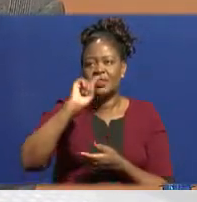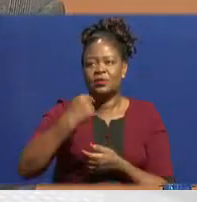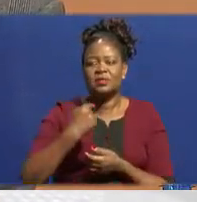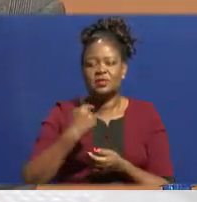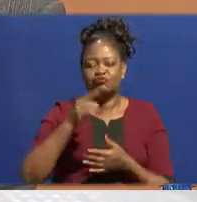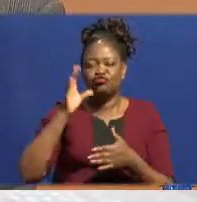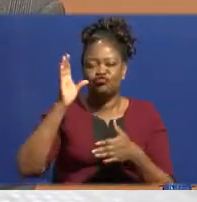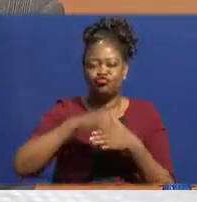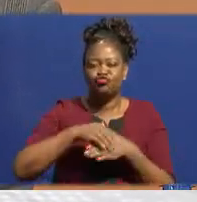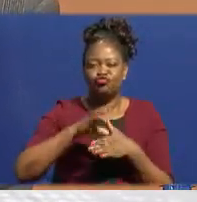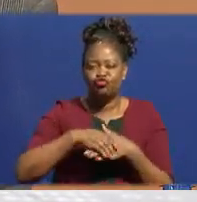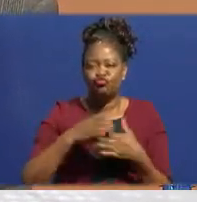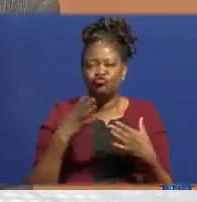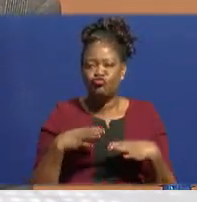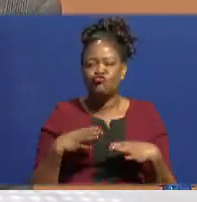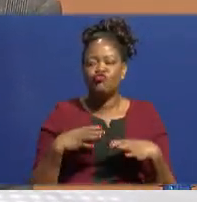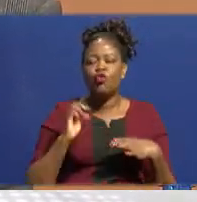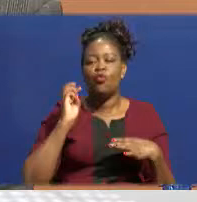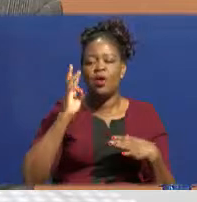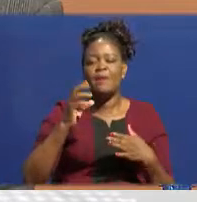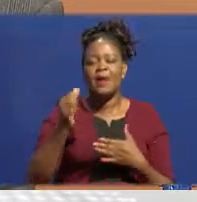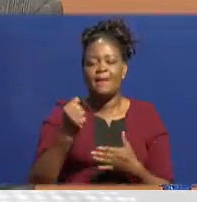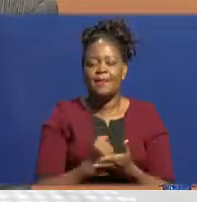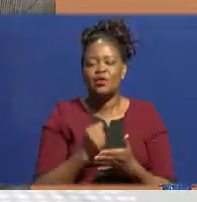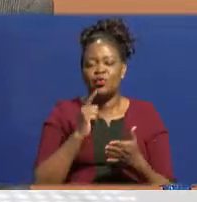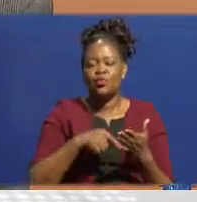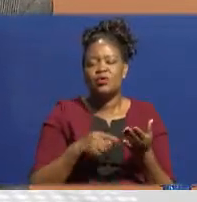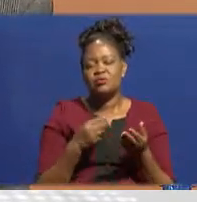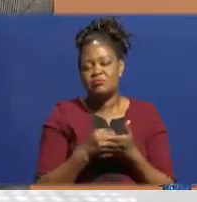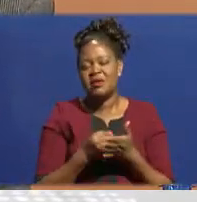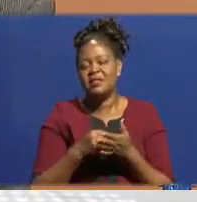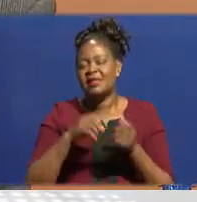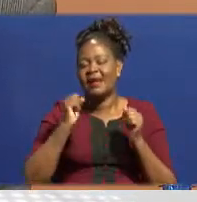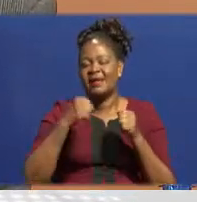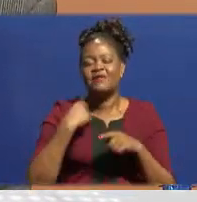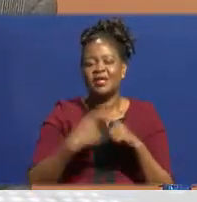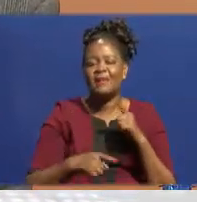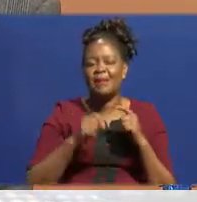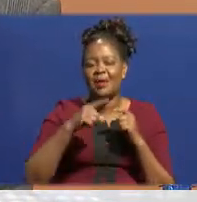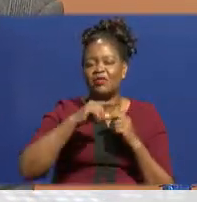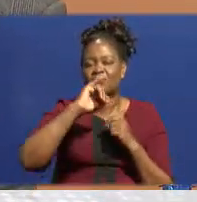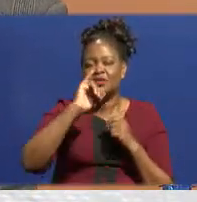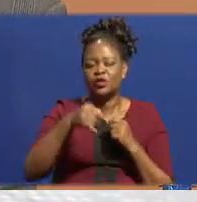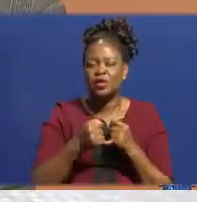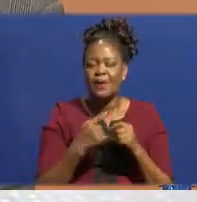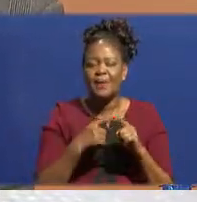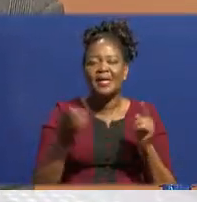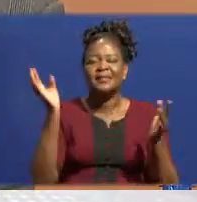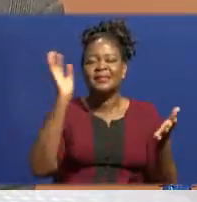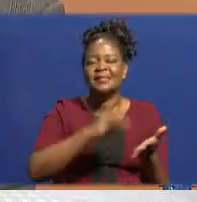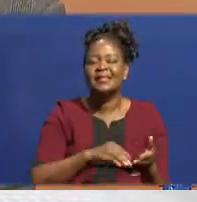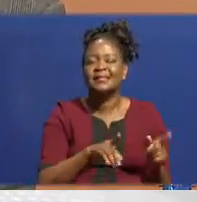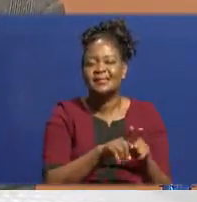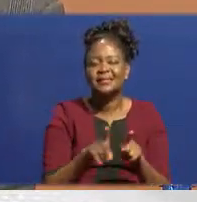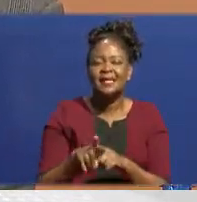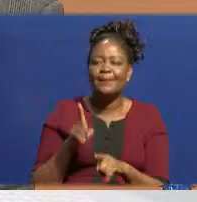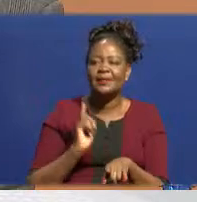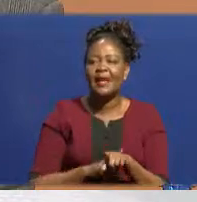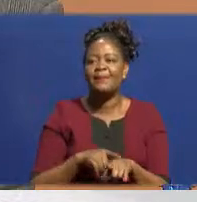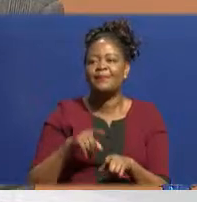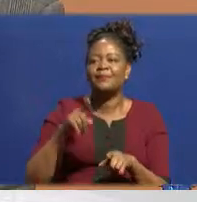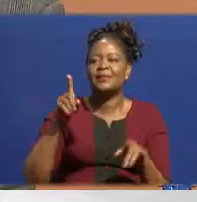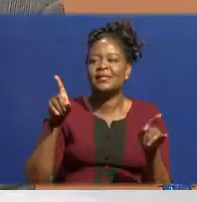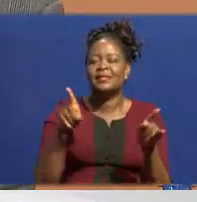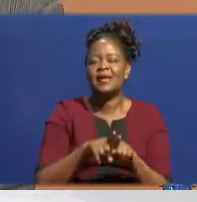be employed at whatever rates they are agreed every year by January. But again, at the same time, the same CS